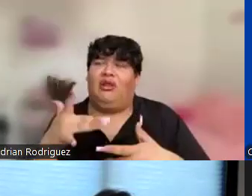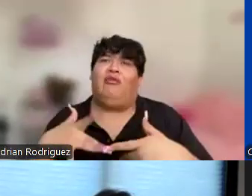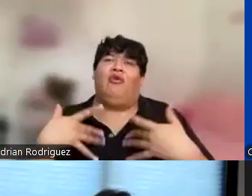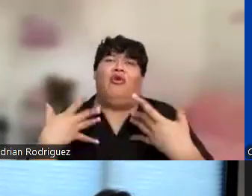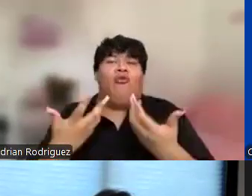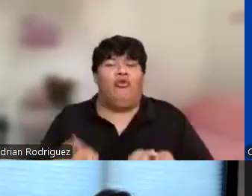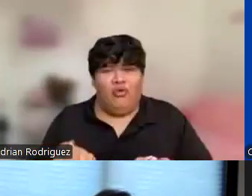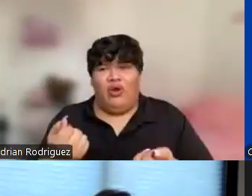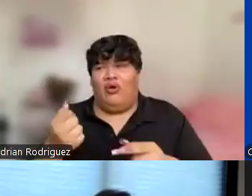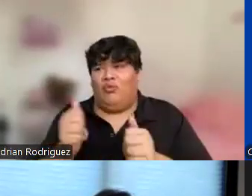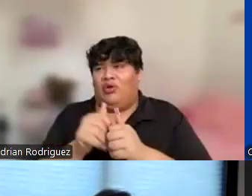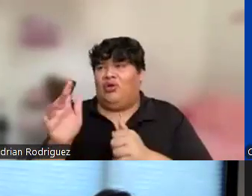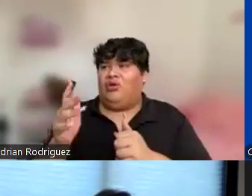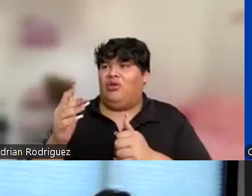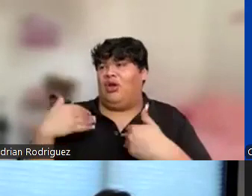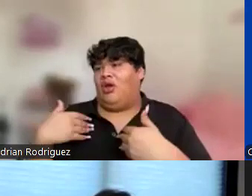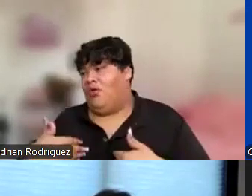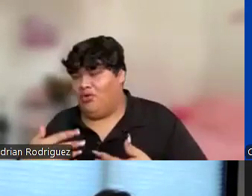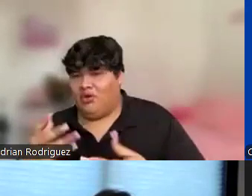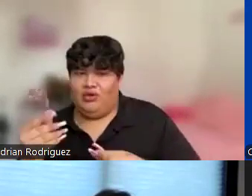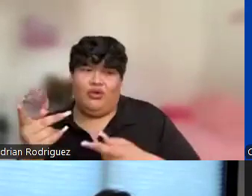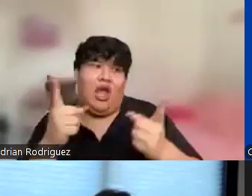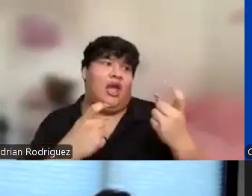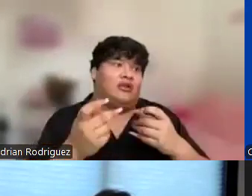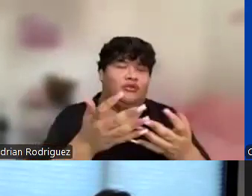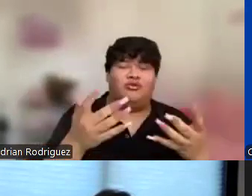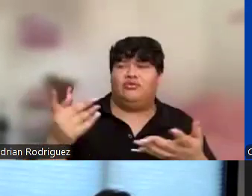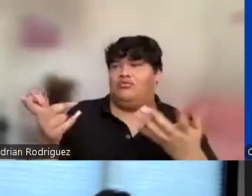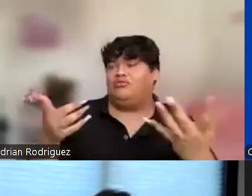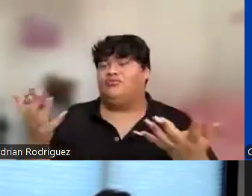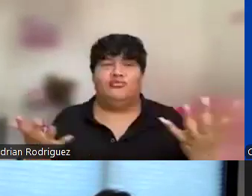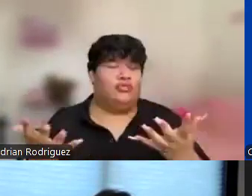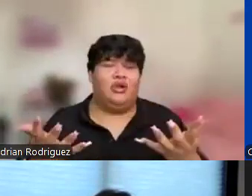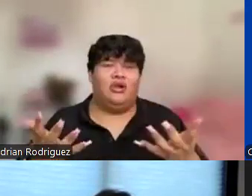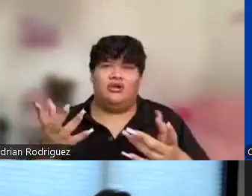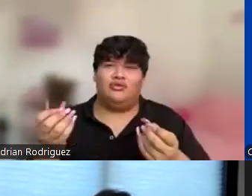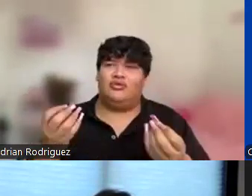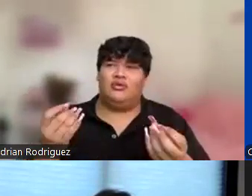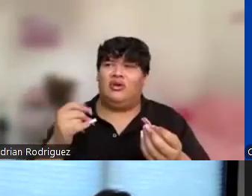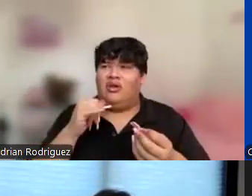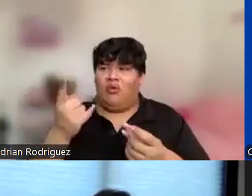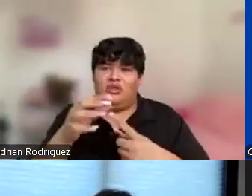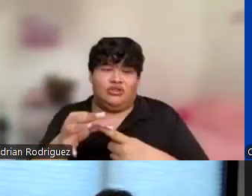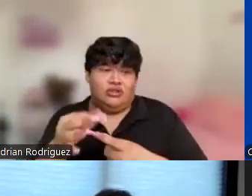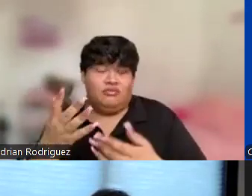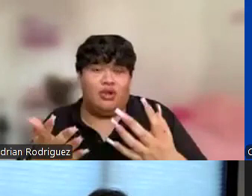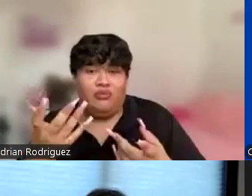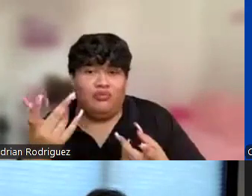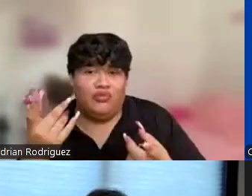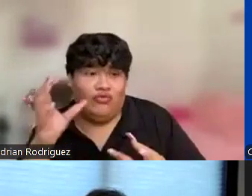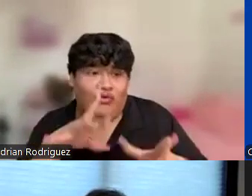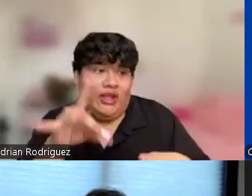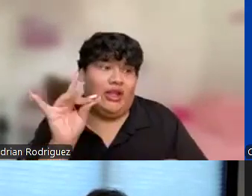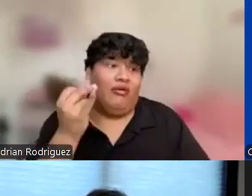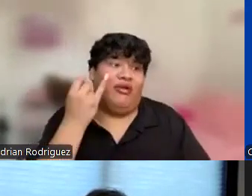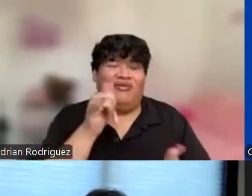their institutions and their health systems are asking them to do. So one suggestion is let's find out if